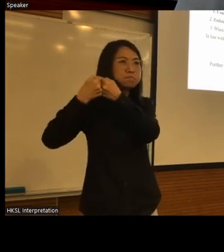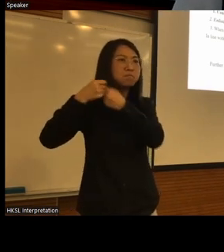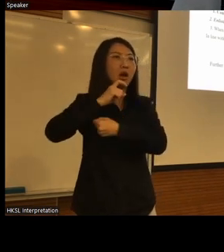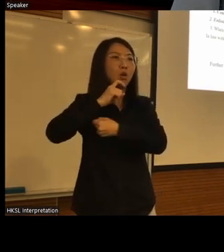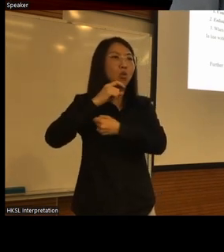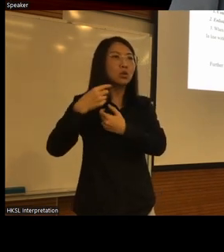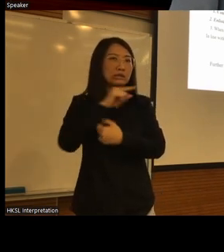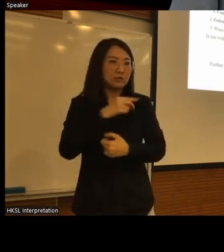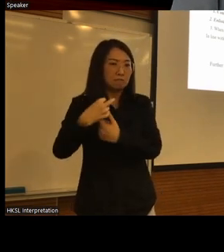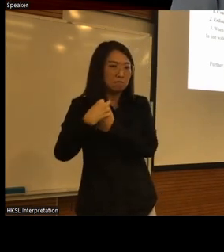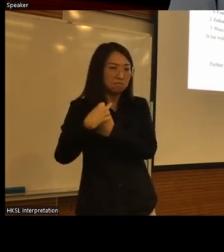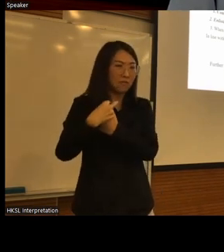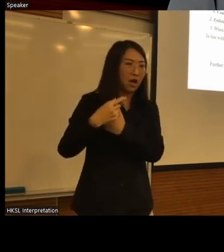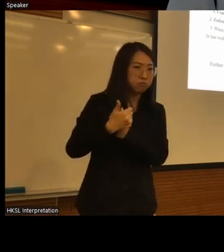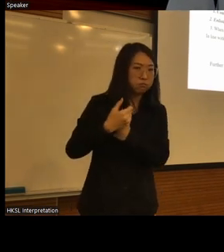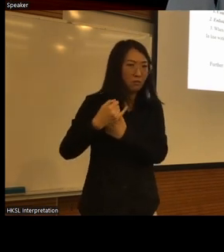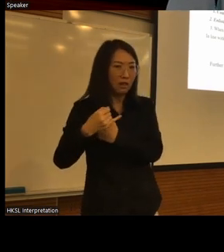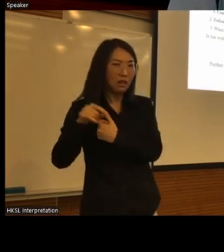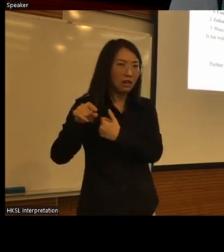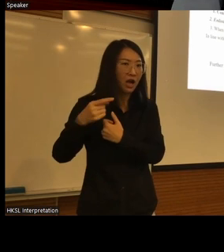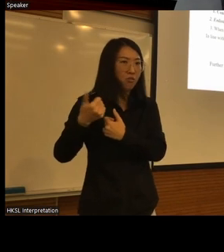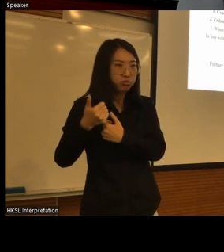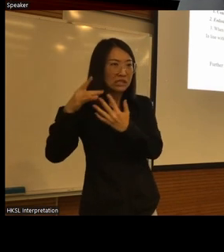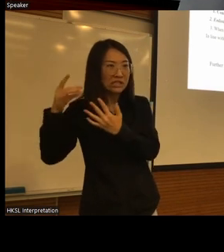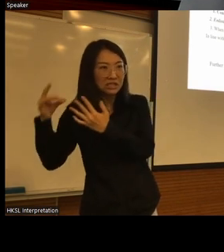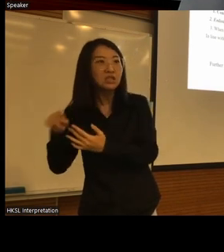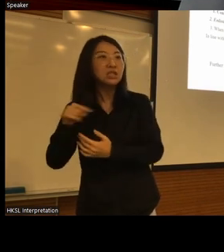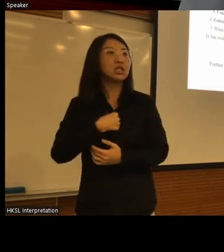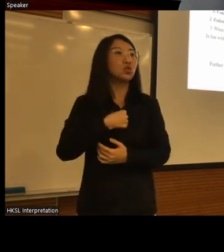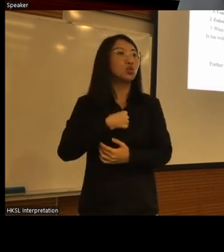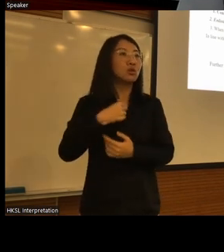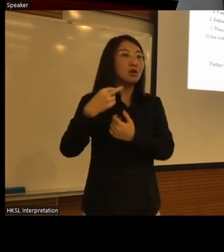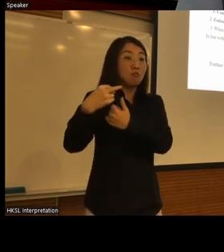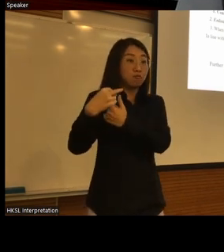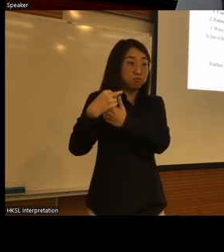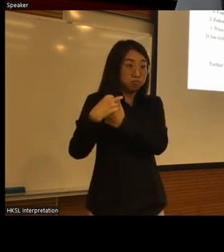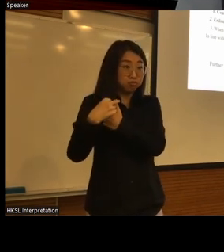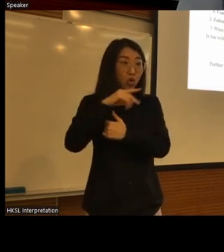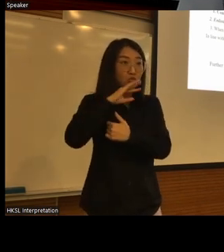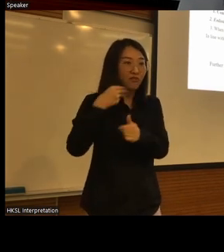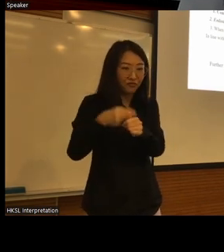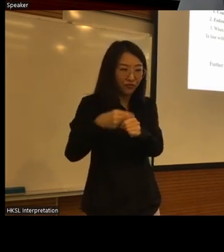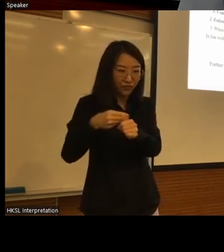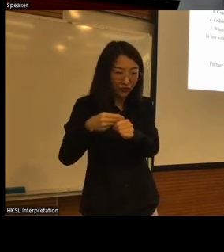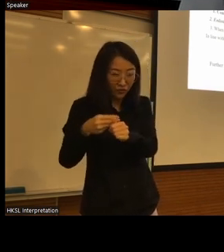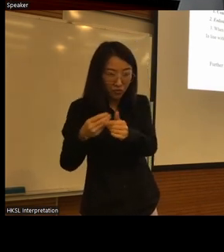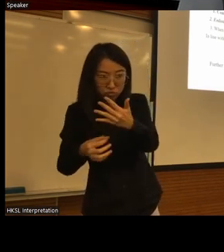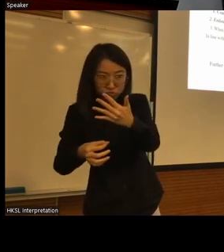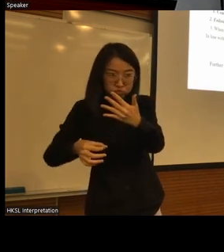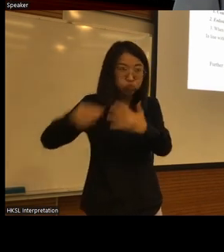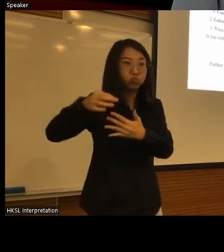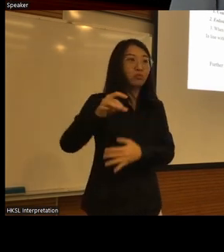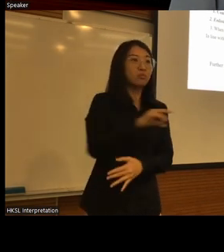was good news was that controlled operations gradually become automated. That doesn't mean that they become